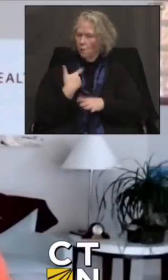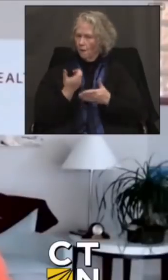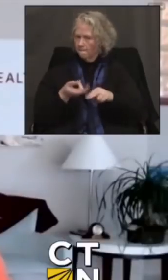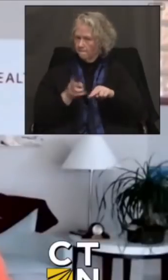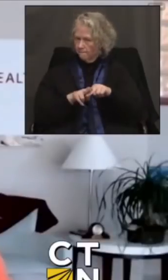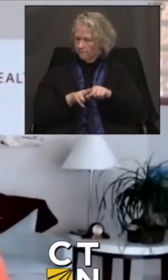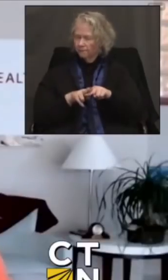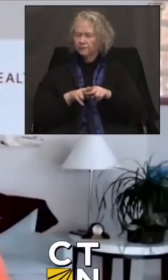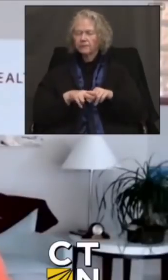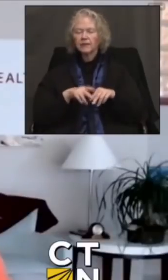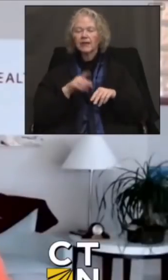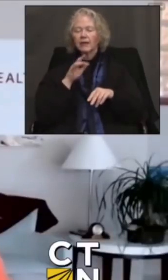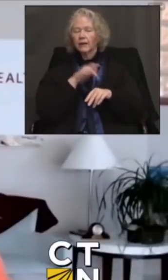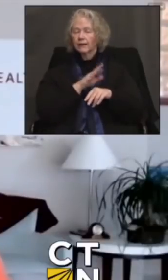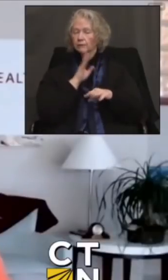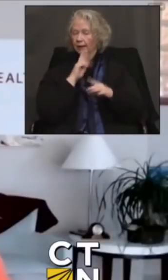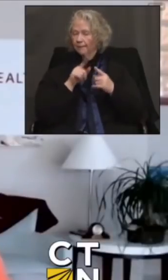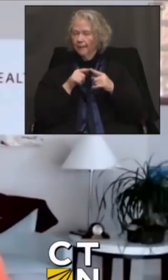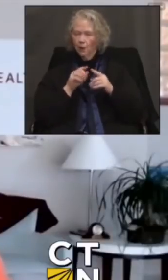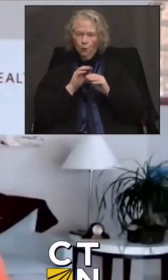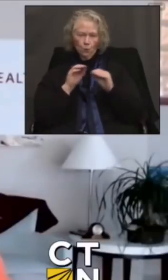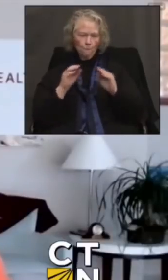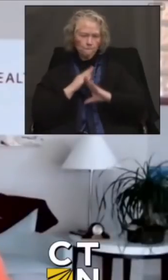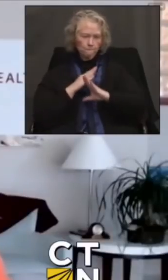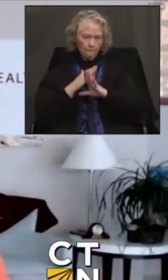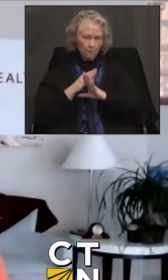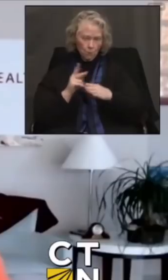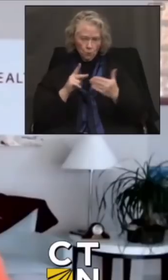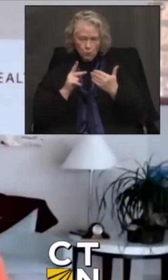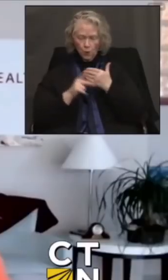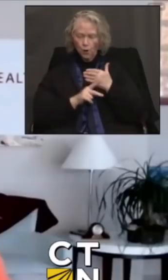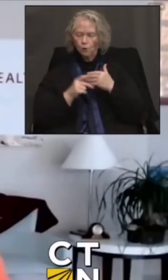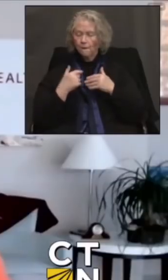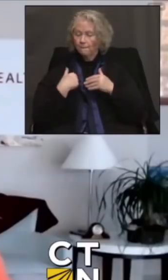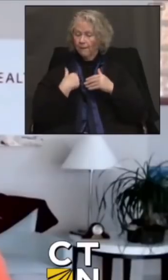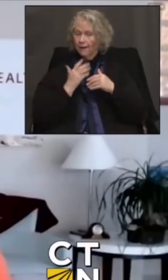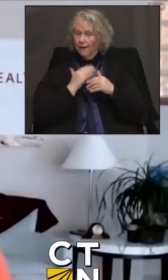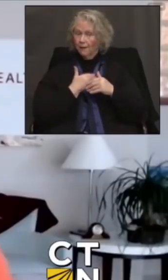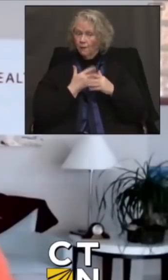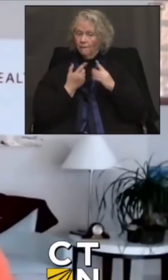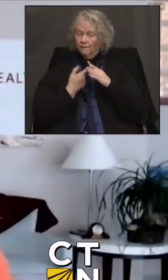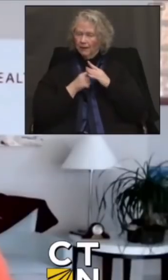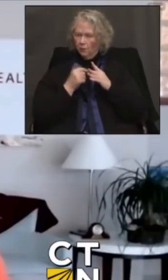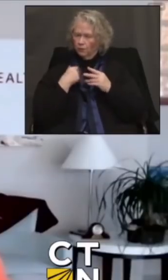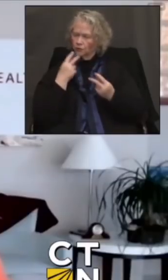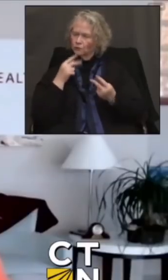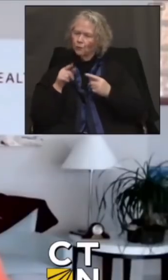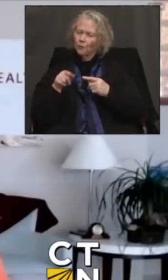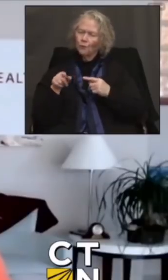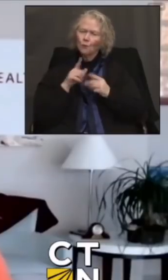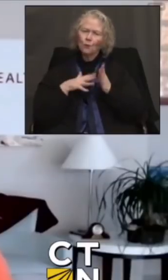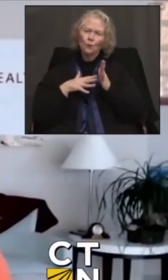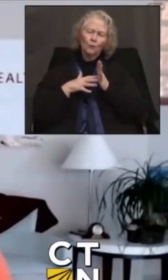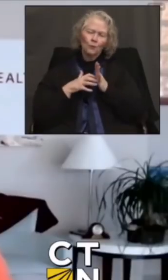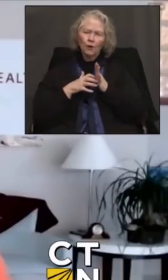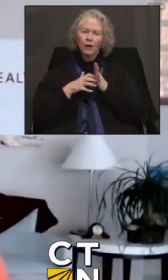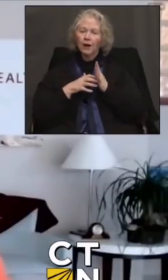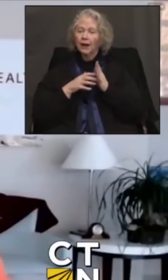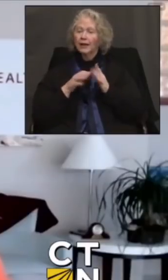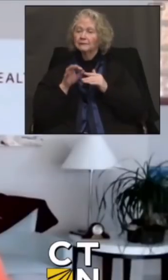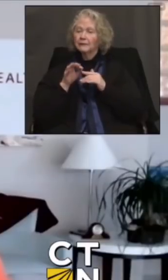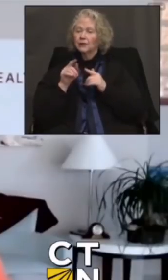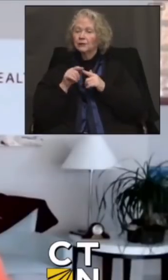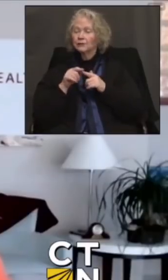No Barriers program, and that's one where we saw early on how these vulnerable populations, particularly the Black